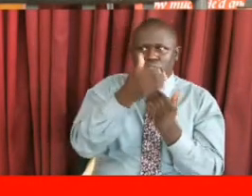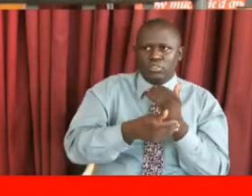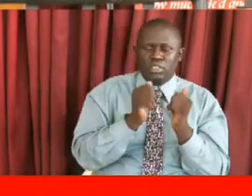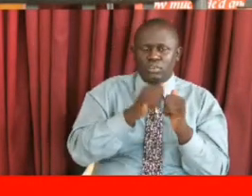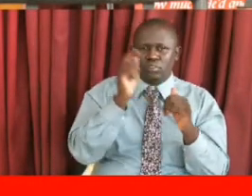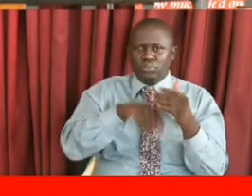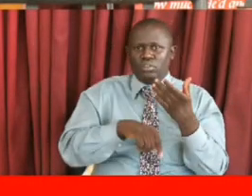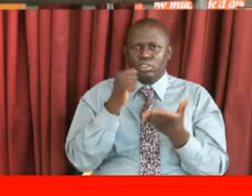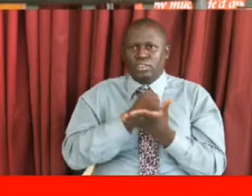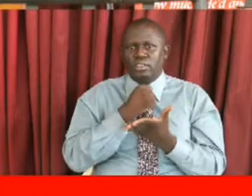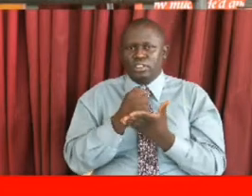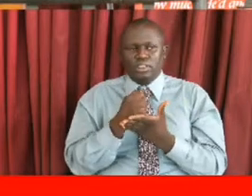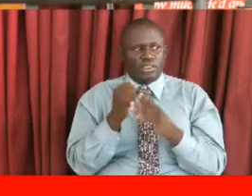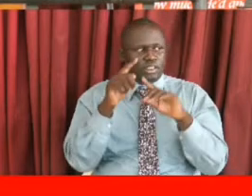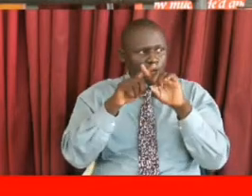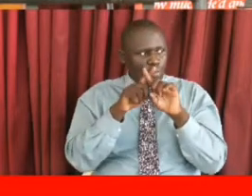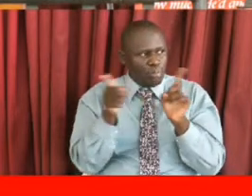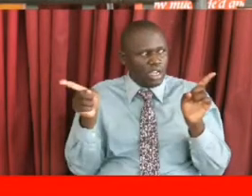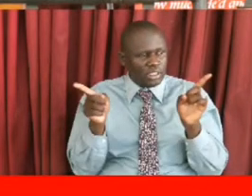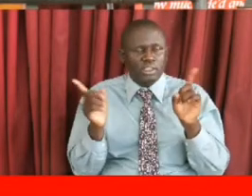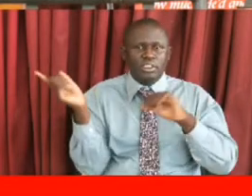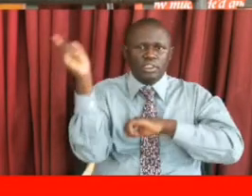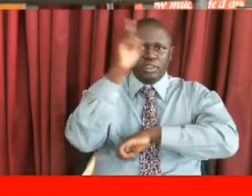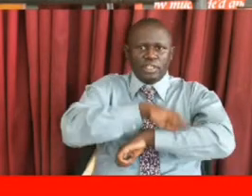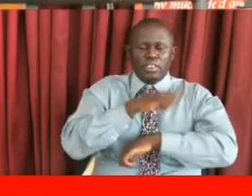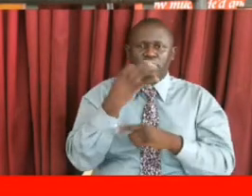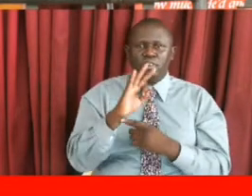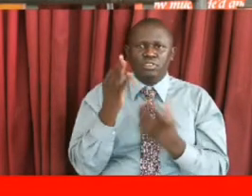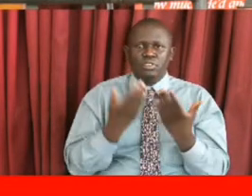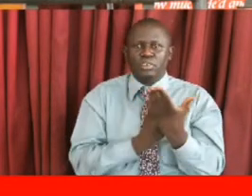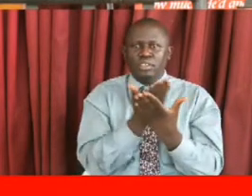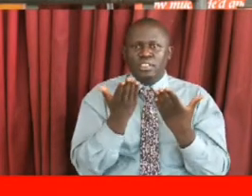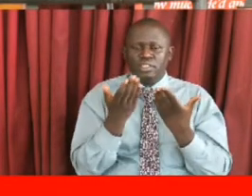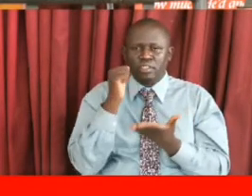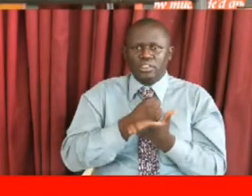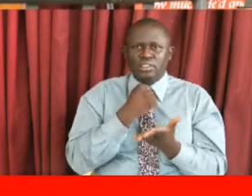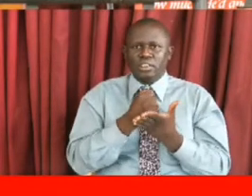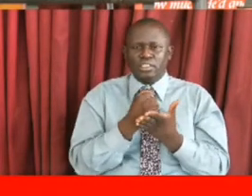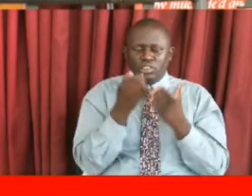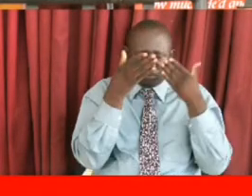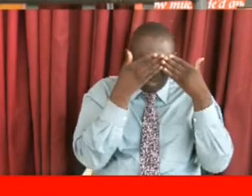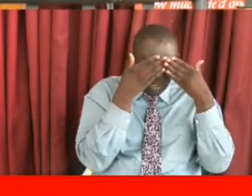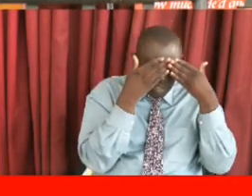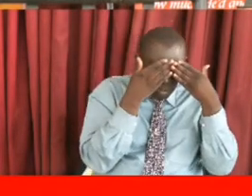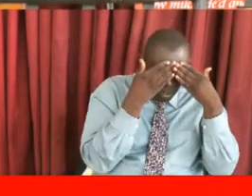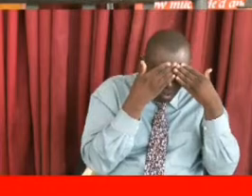Seals but in the days of these seals be to be